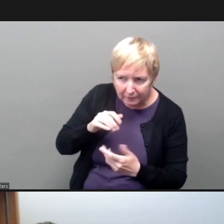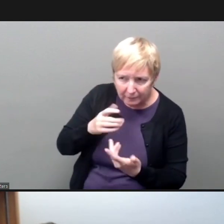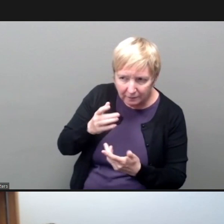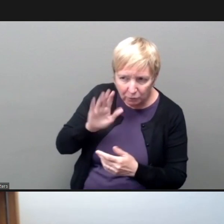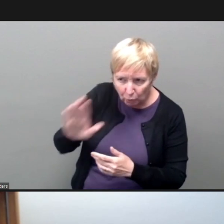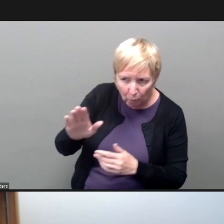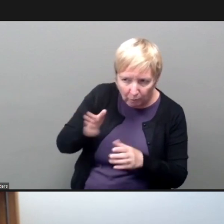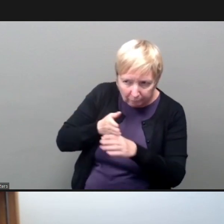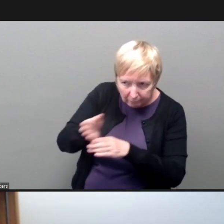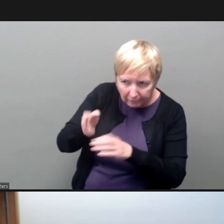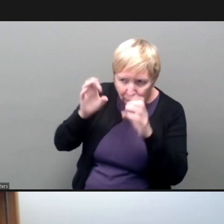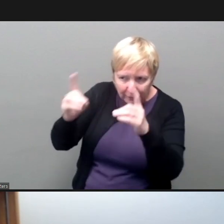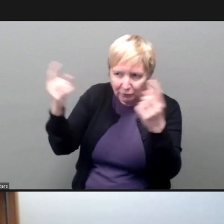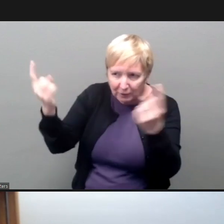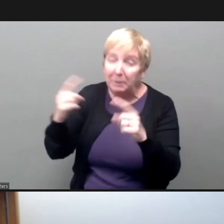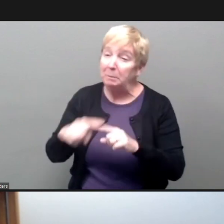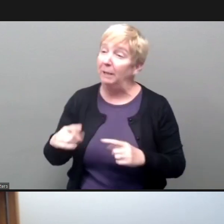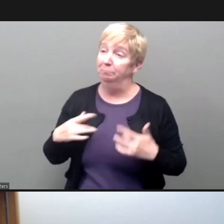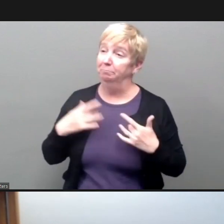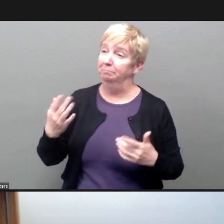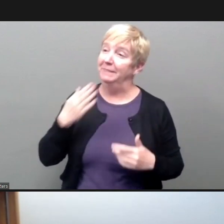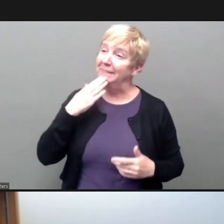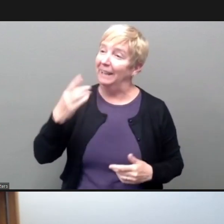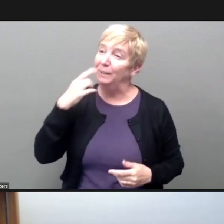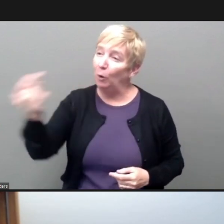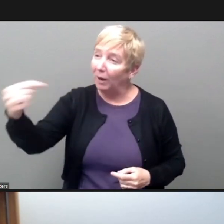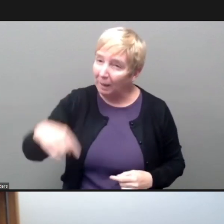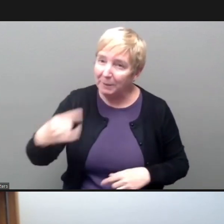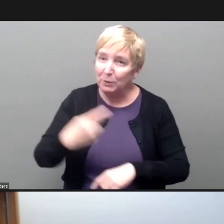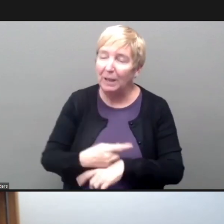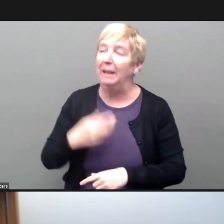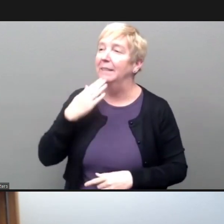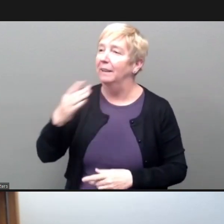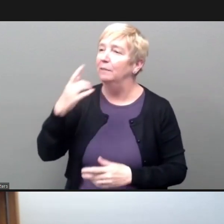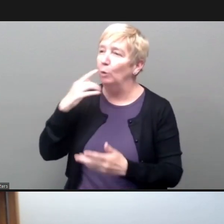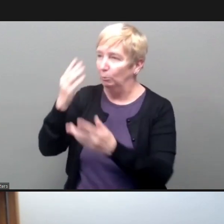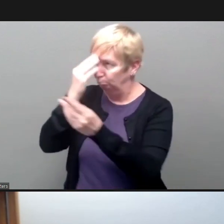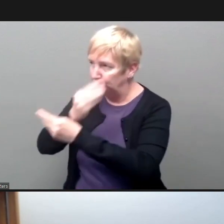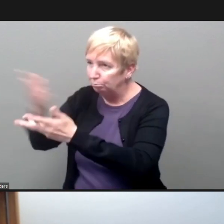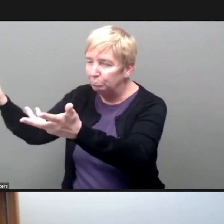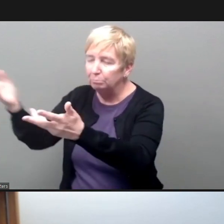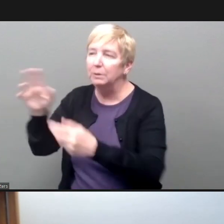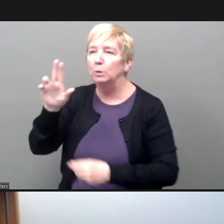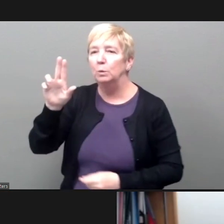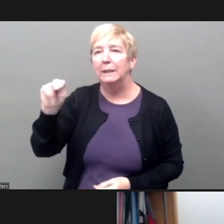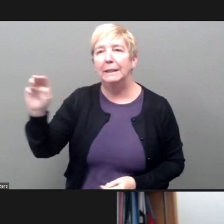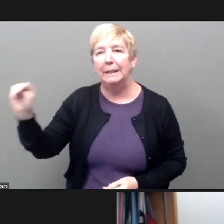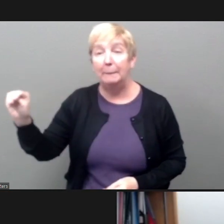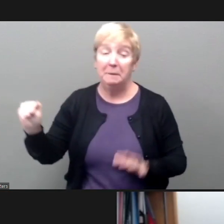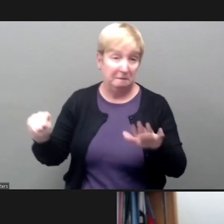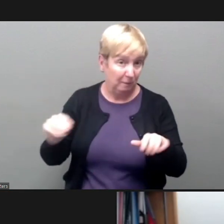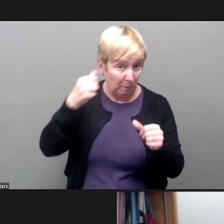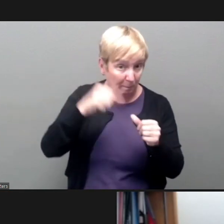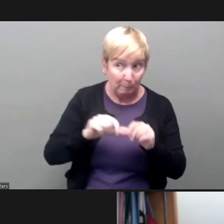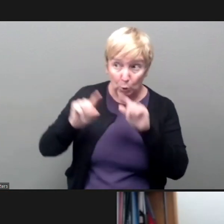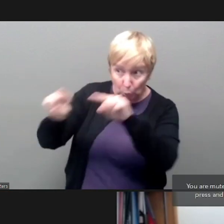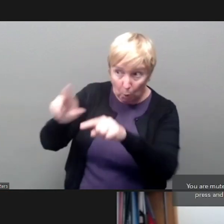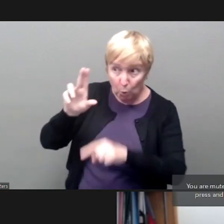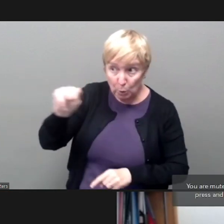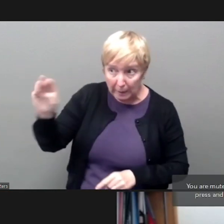you joined us today. Please get the word out. To go to UNM, you have to be.